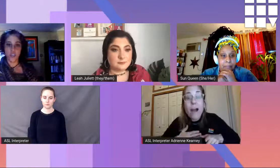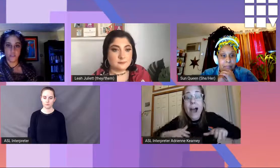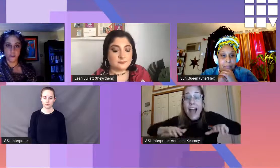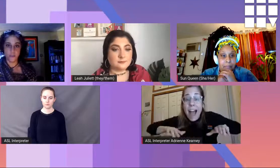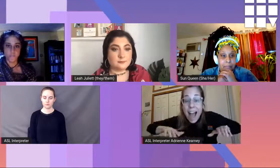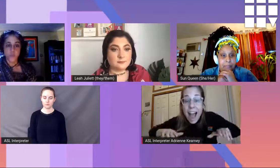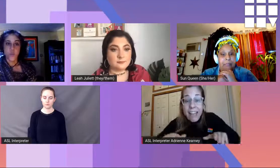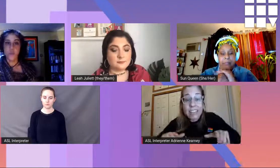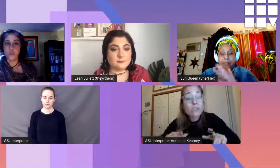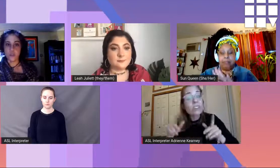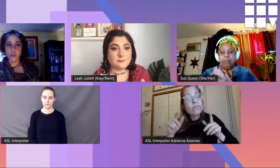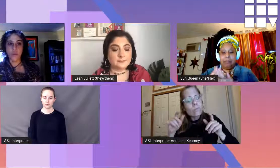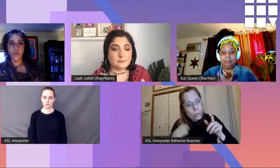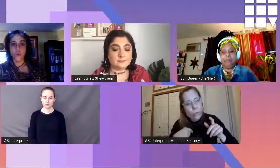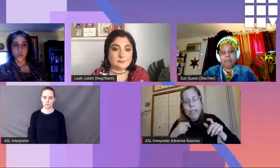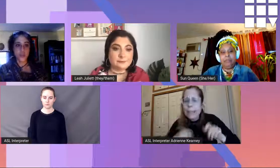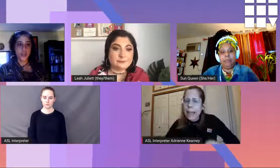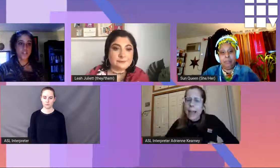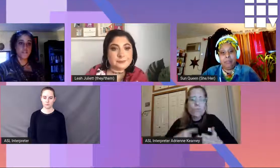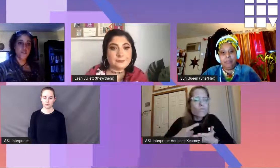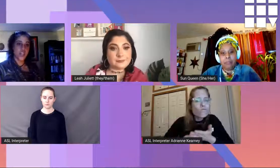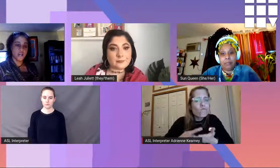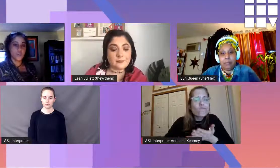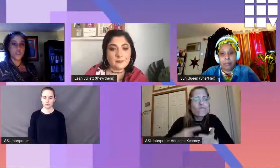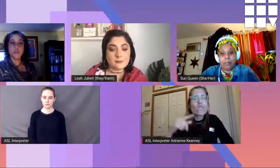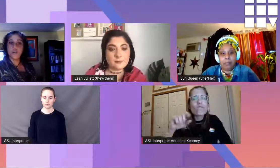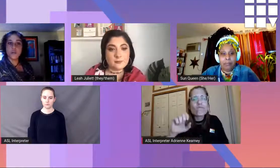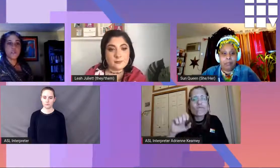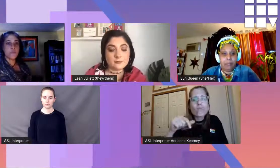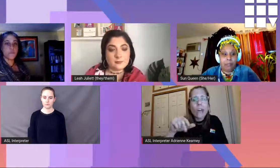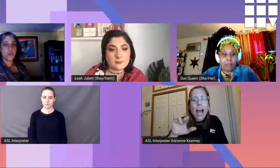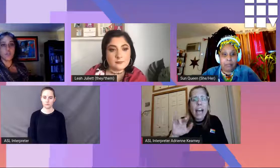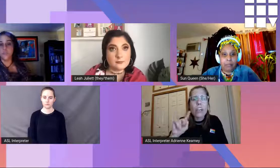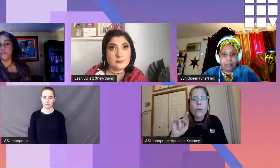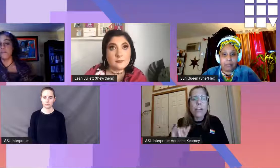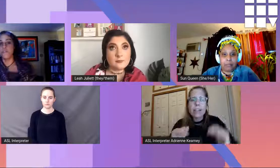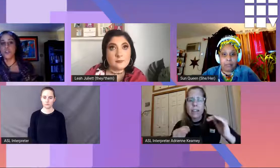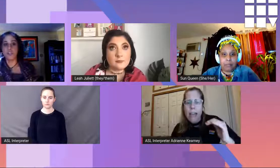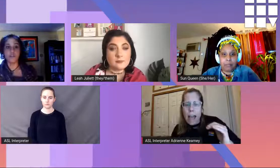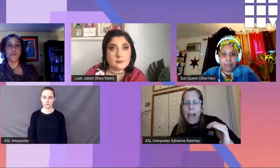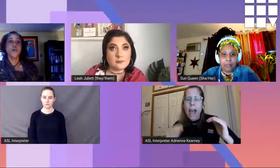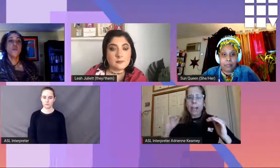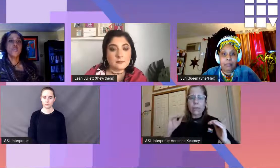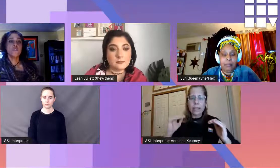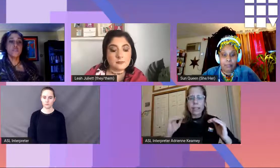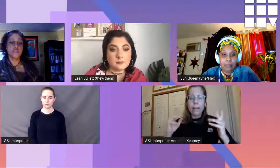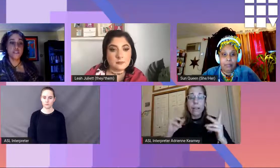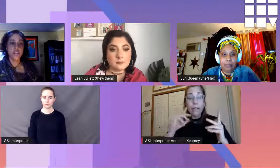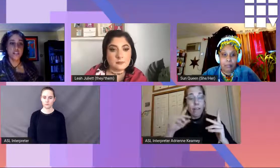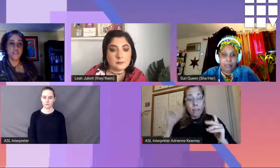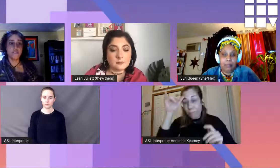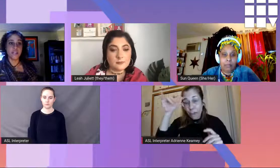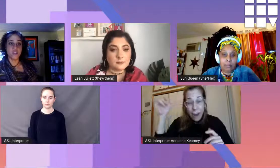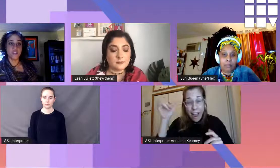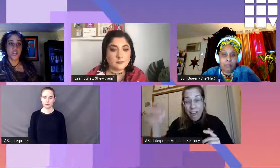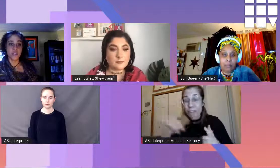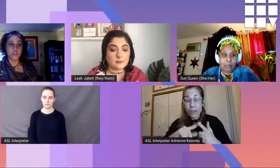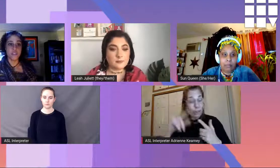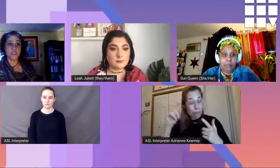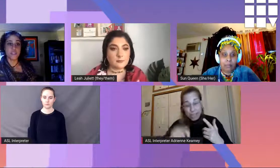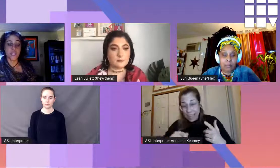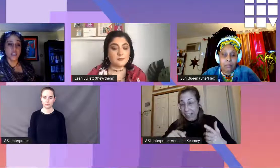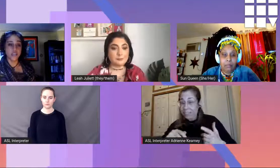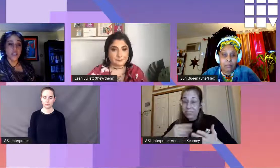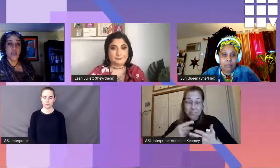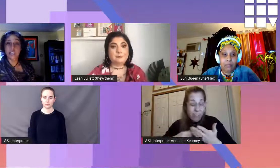equity forever. We can talk about organizing forever. We can talk about supporting people forever. We live in a society that values